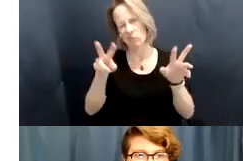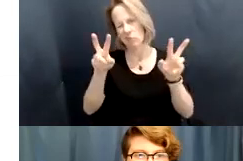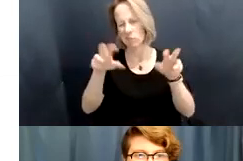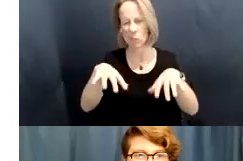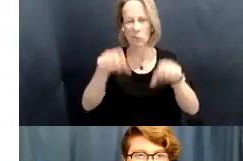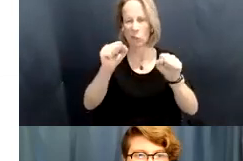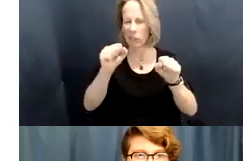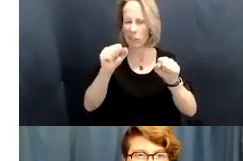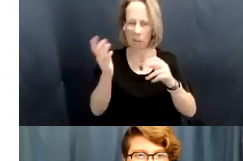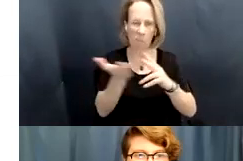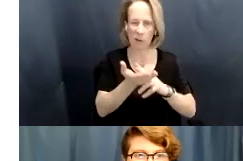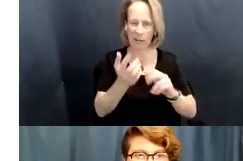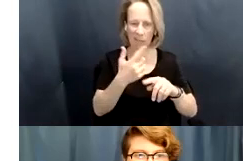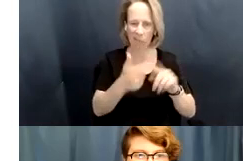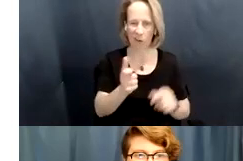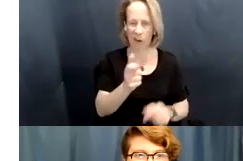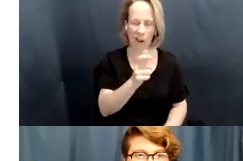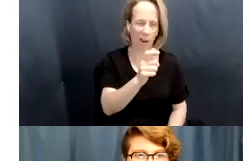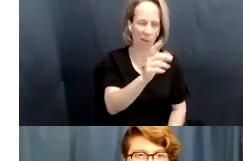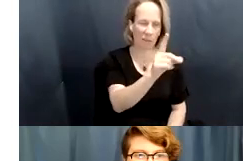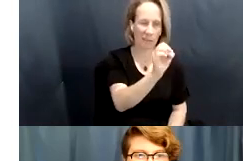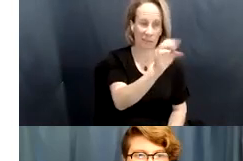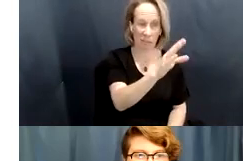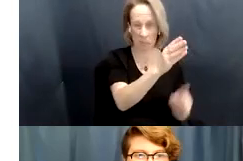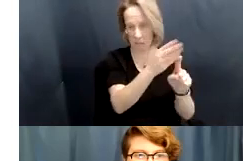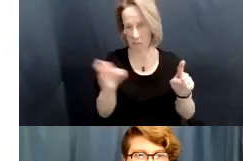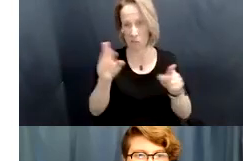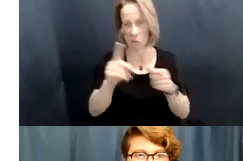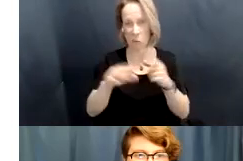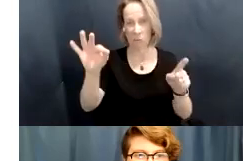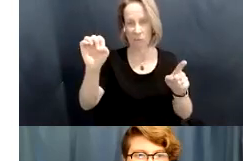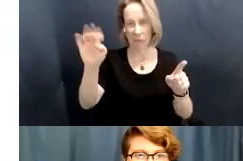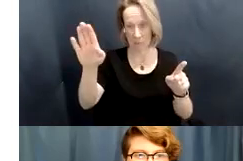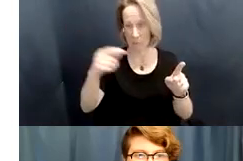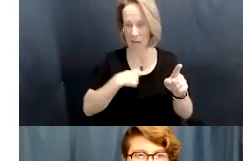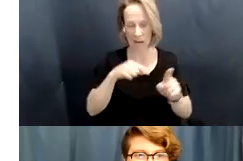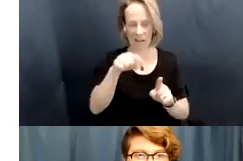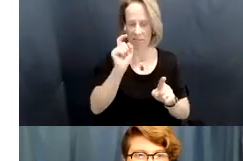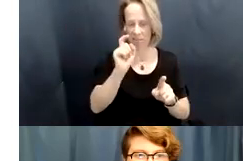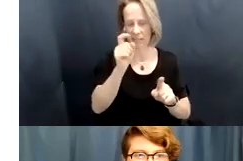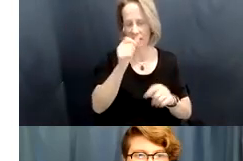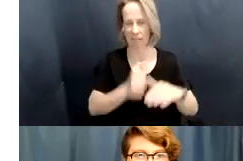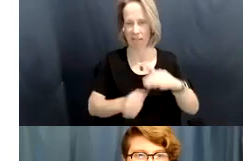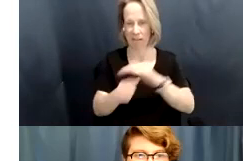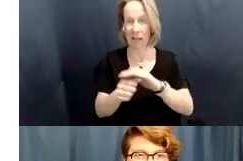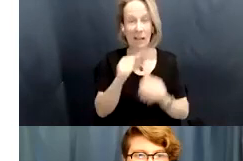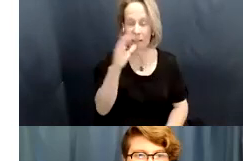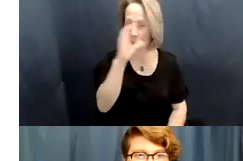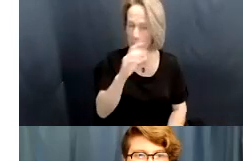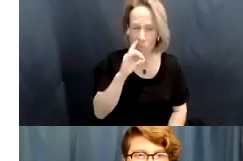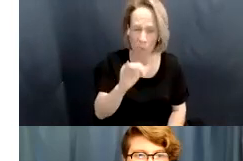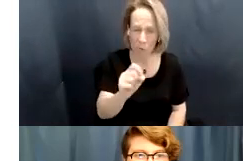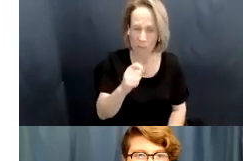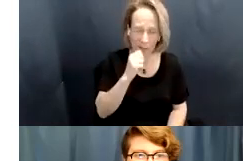December to February. And because it was hidden, I didn't even bother looking for it. And it gave me the break